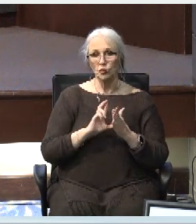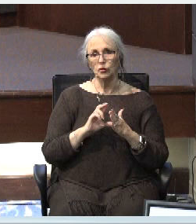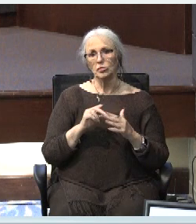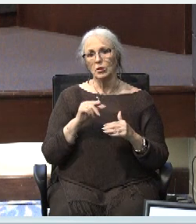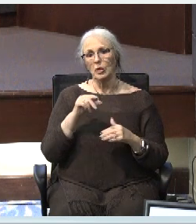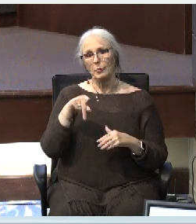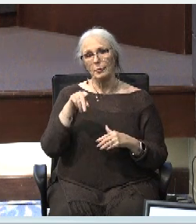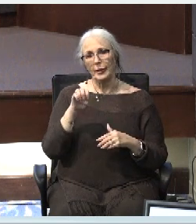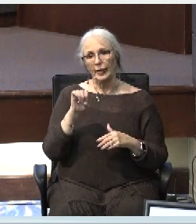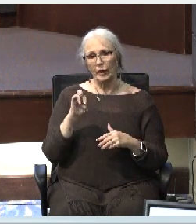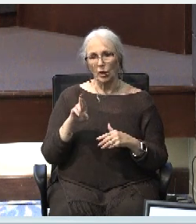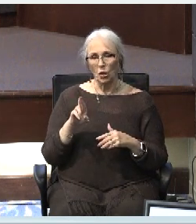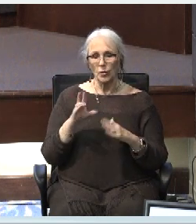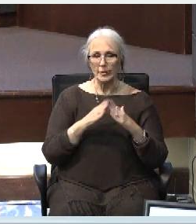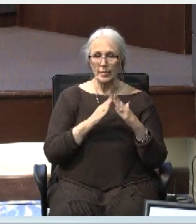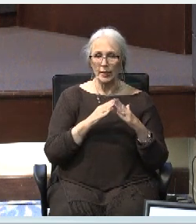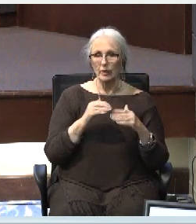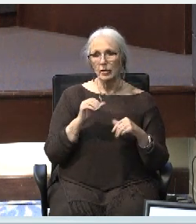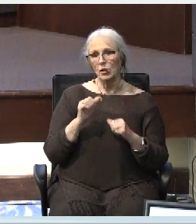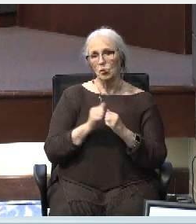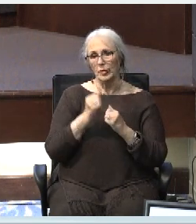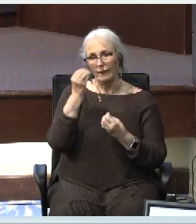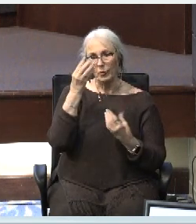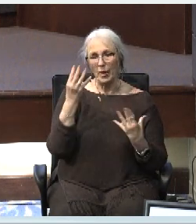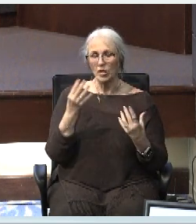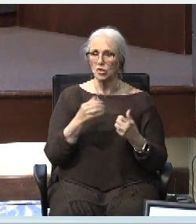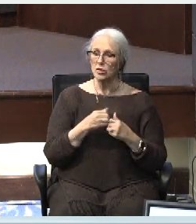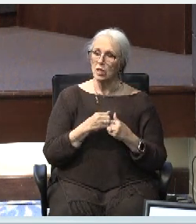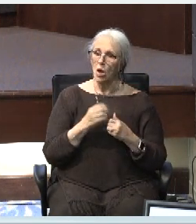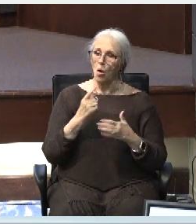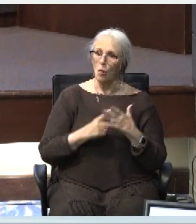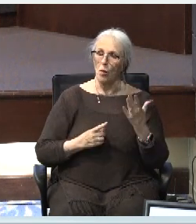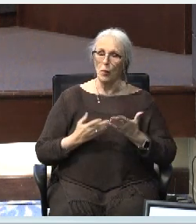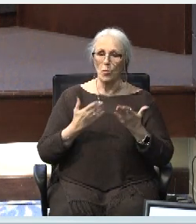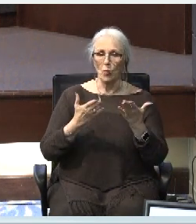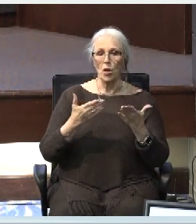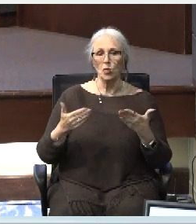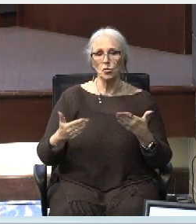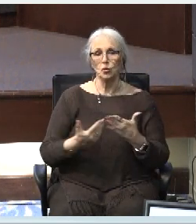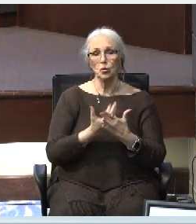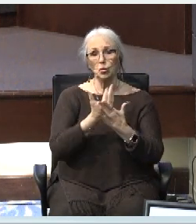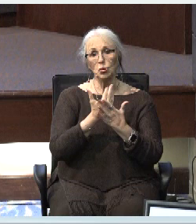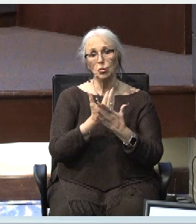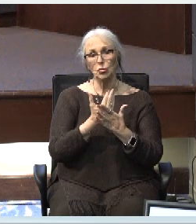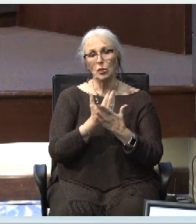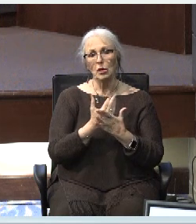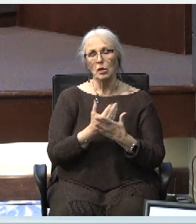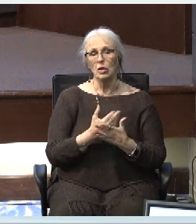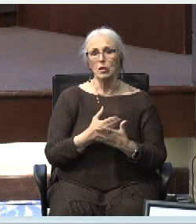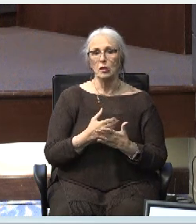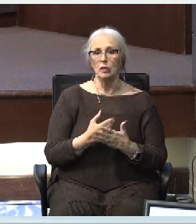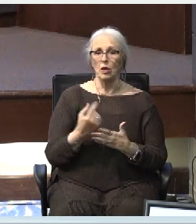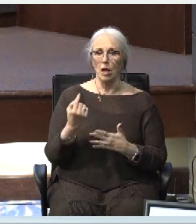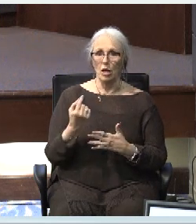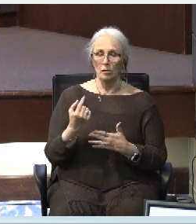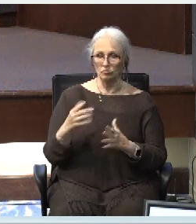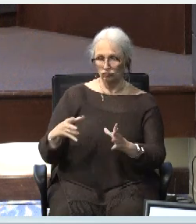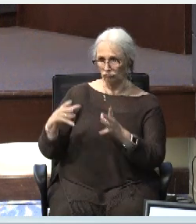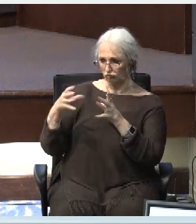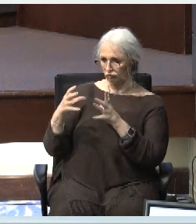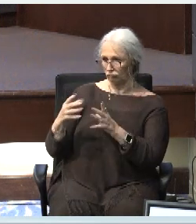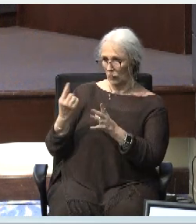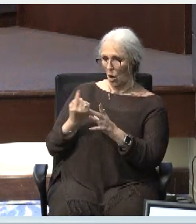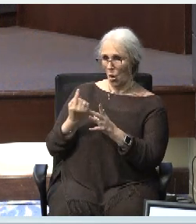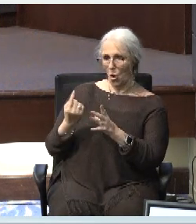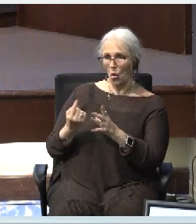some baseline data. We will begin the groundwork towards a proposed new standalone ordinance that will be needed to begin this